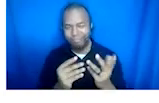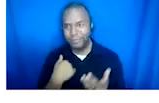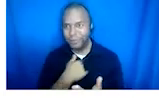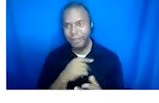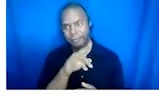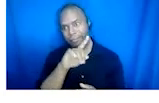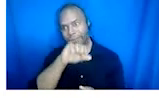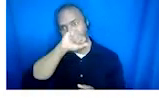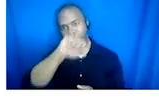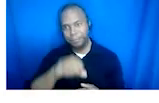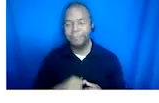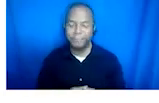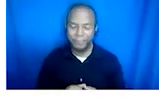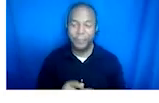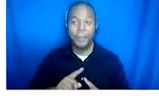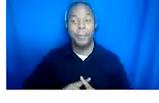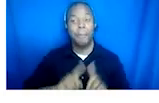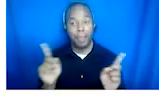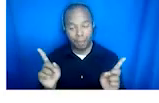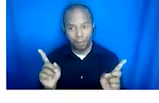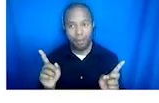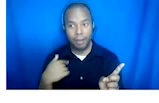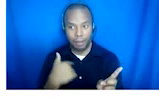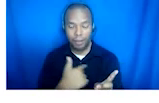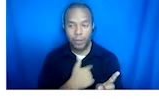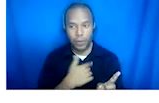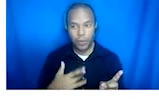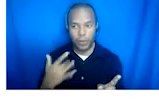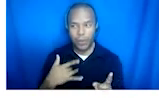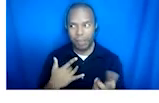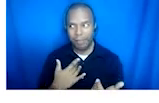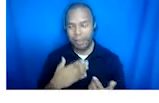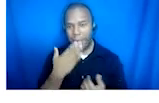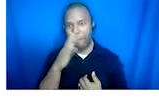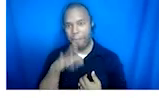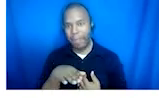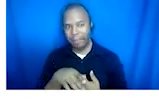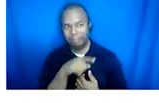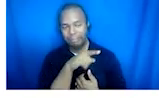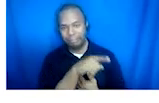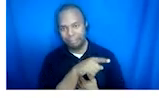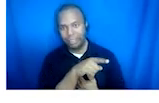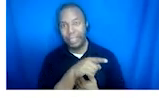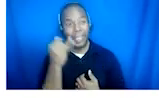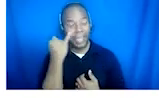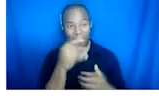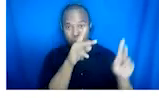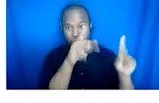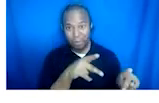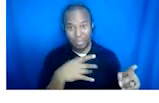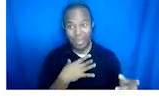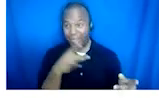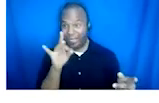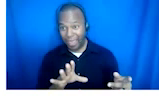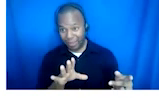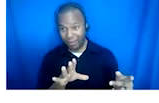great. But we all felt really bad for folks that were shoved into it in COVID. I can't